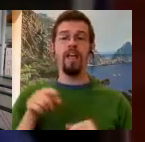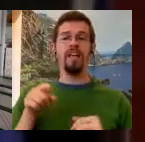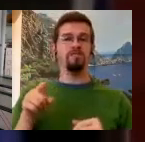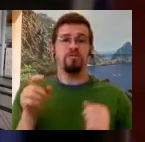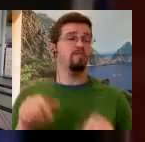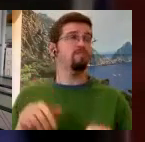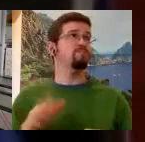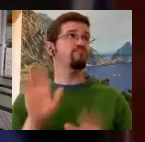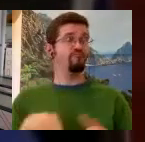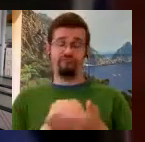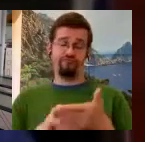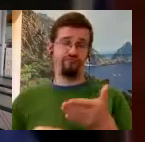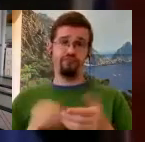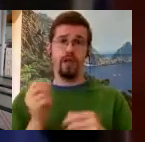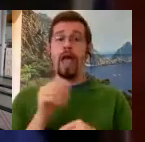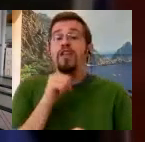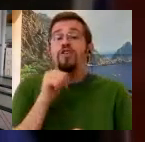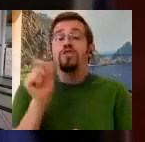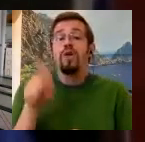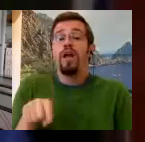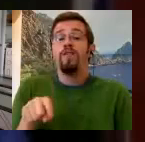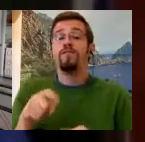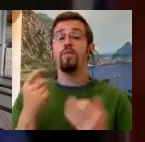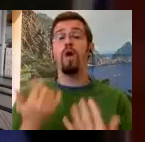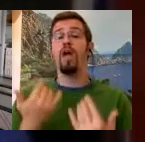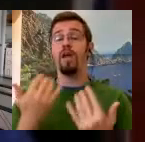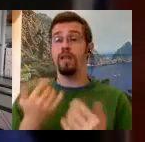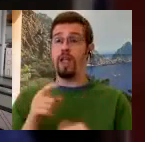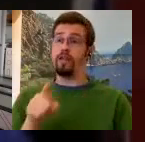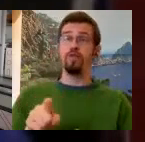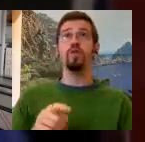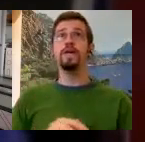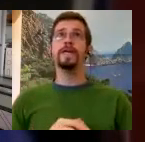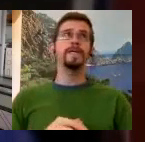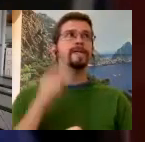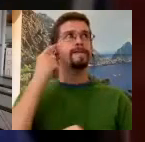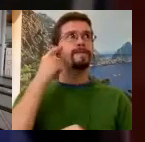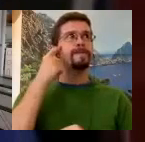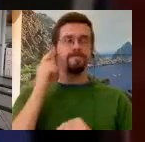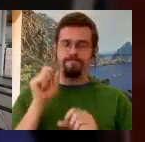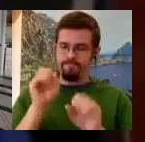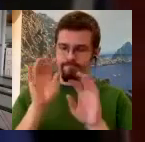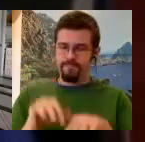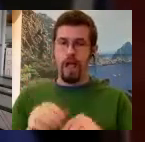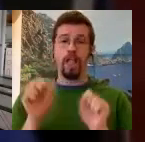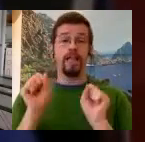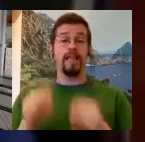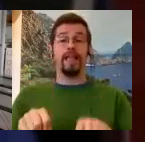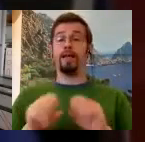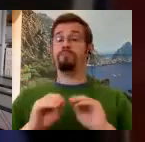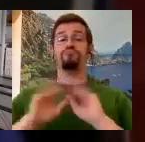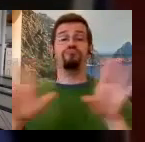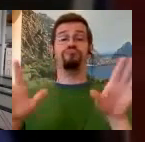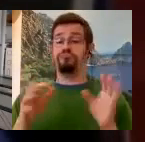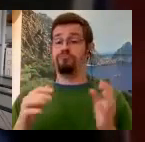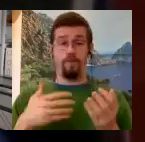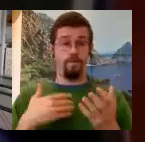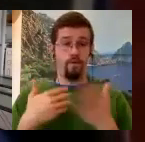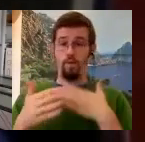And there's also no waiting. If you want a sign to look a certain way, you write the sign, and that sign is available wherever SignWriting text is